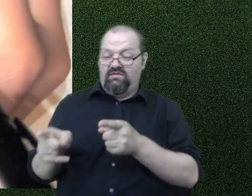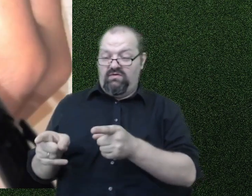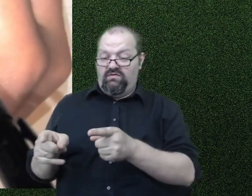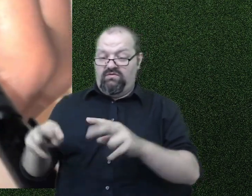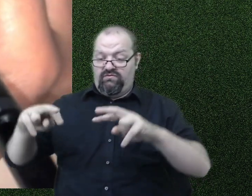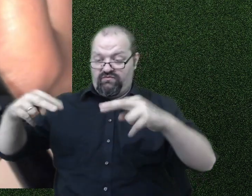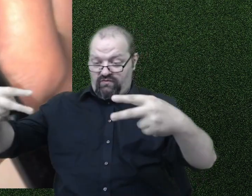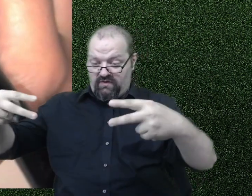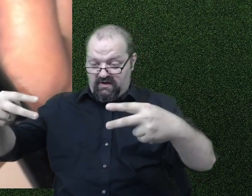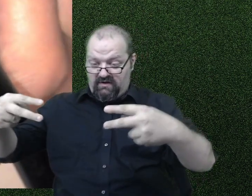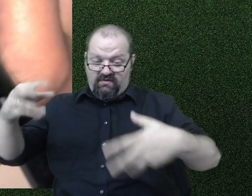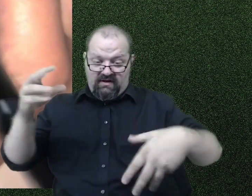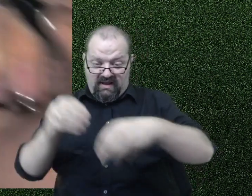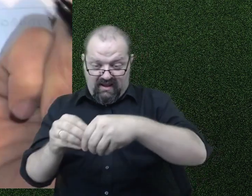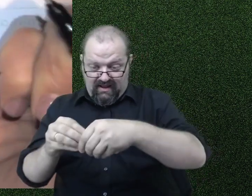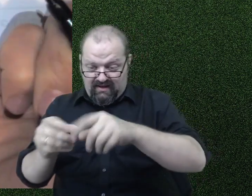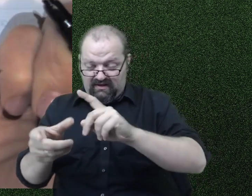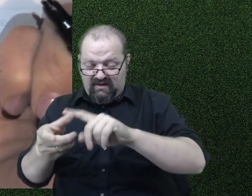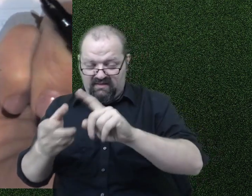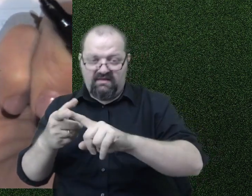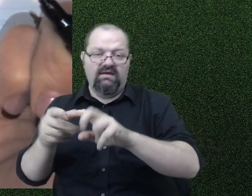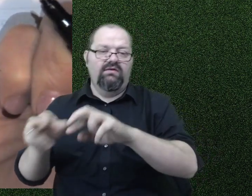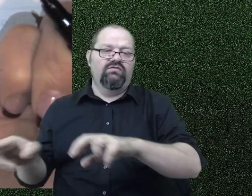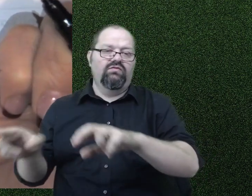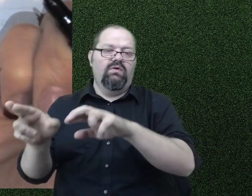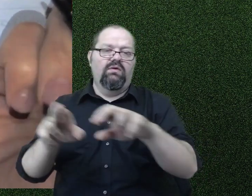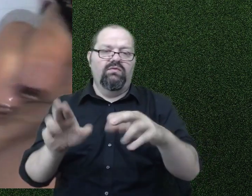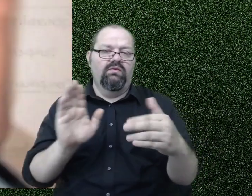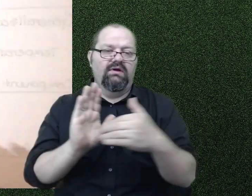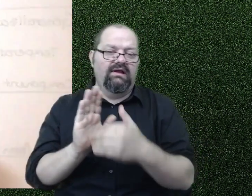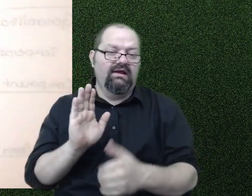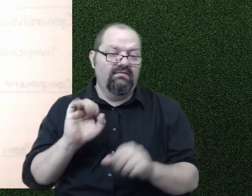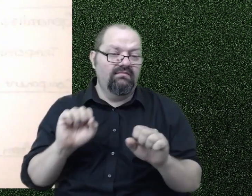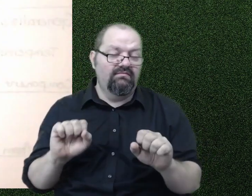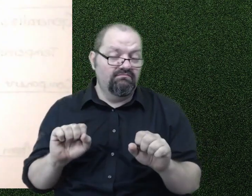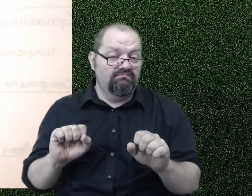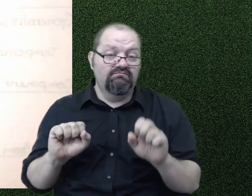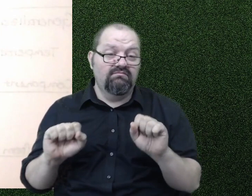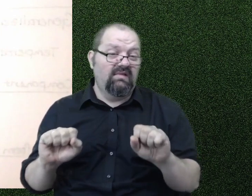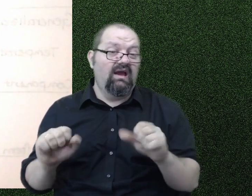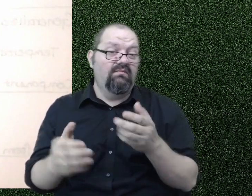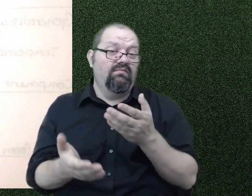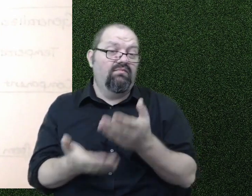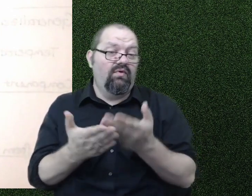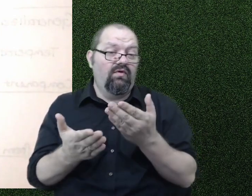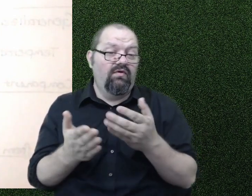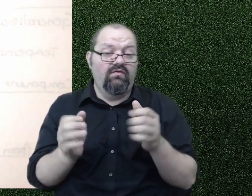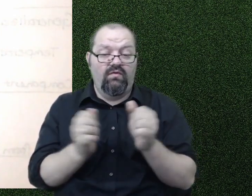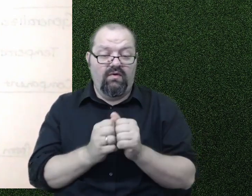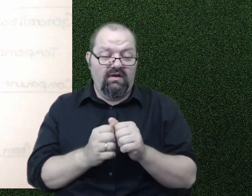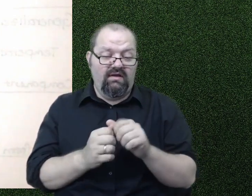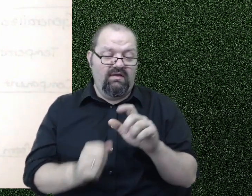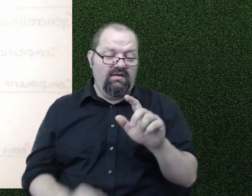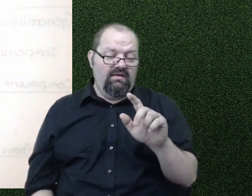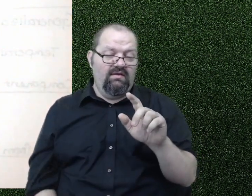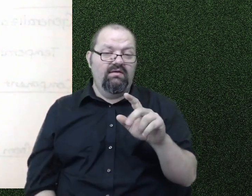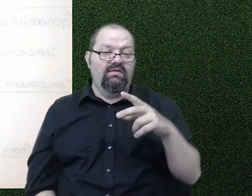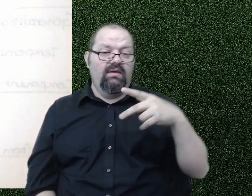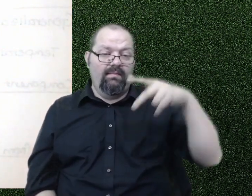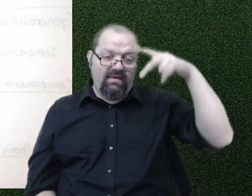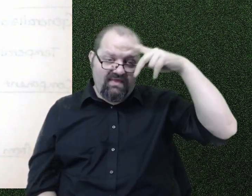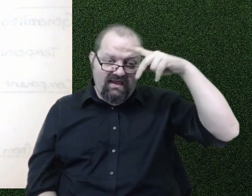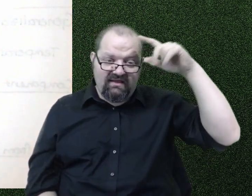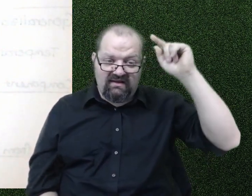them, and adding them, and taking the square root. Now we can prove that with the Pythagorean theorem, we could use it